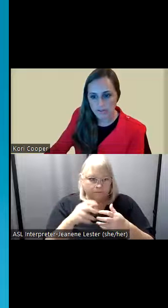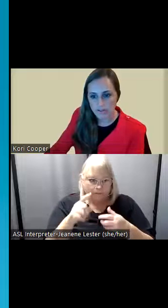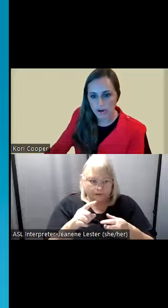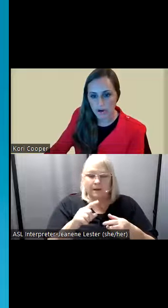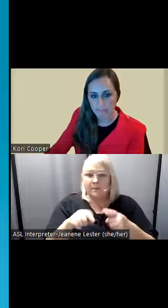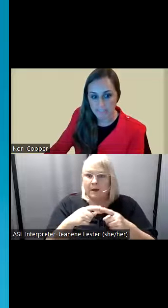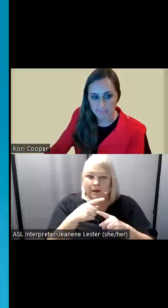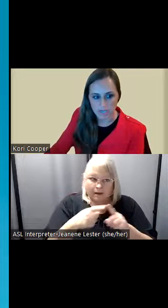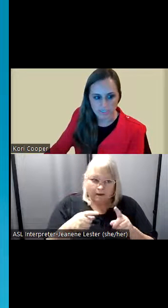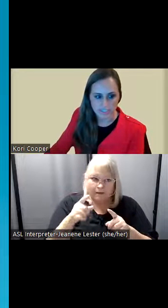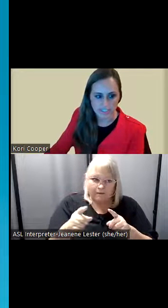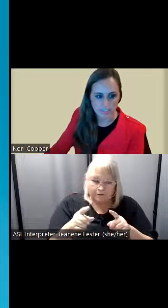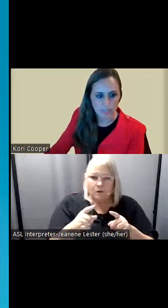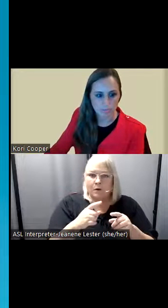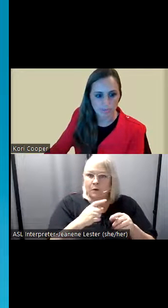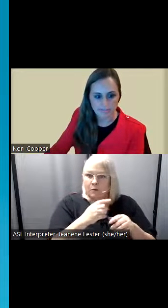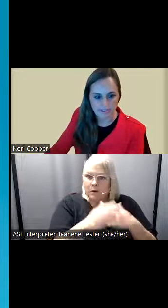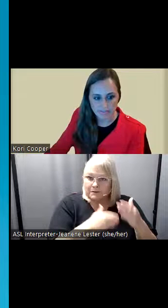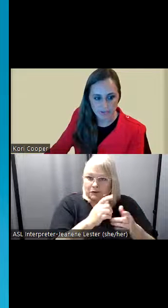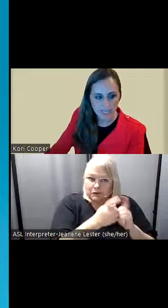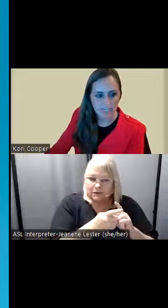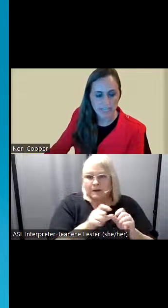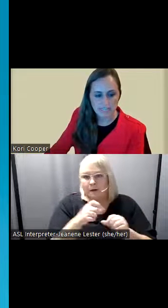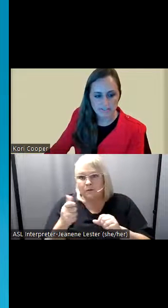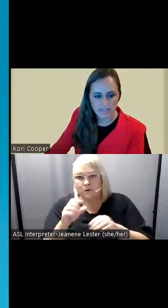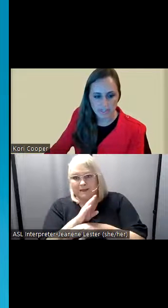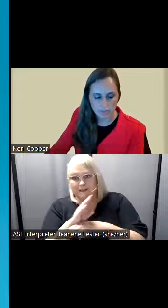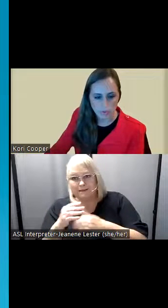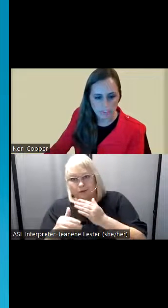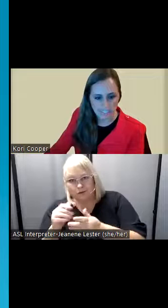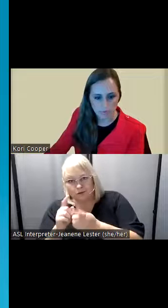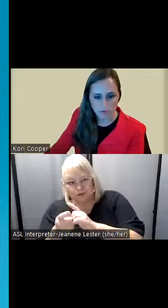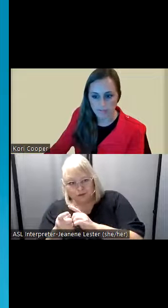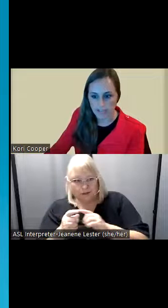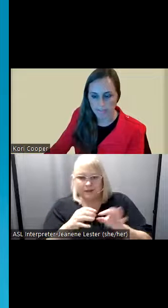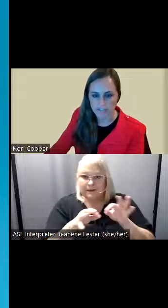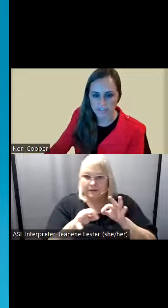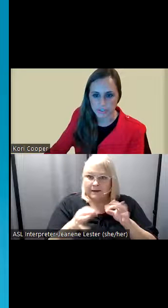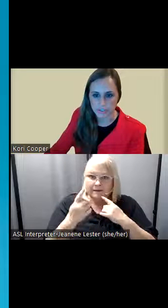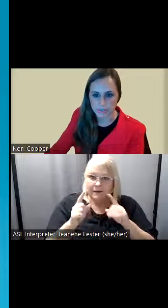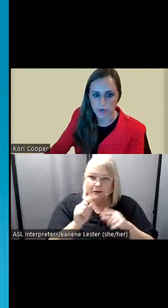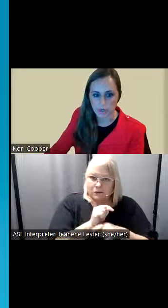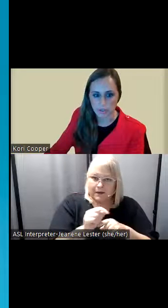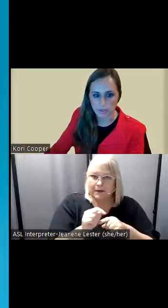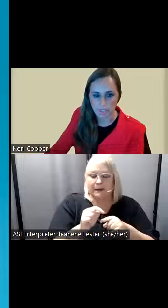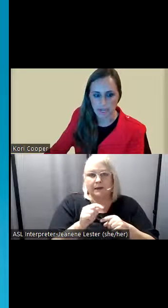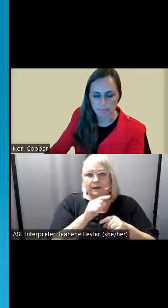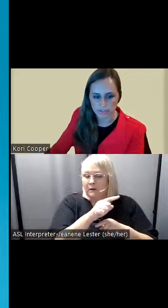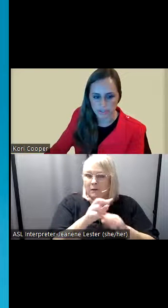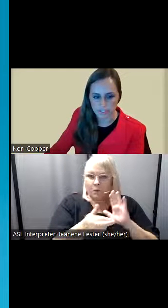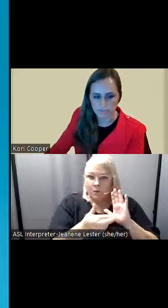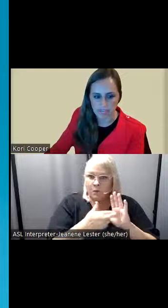where others are business process changes. So provide effective training, define clear roles and standard work for file managers. Those are looking